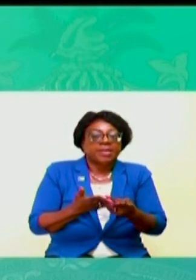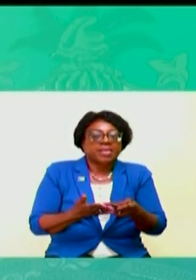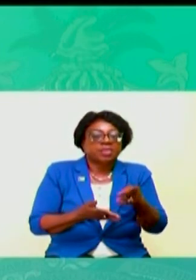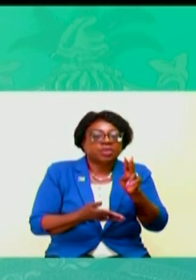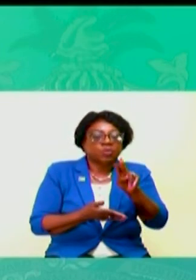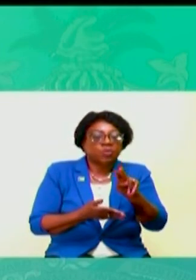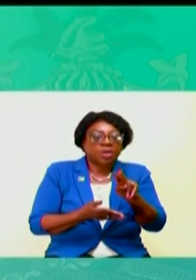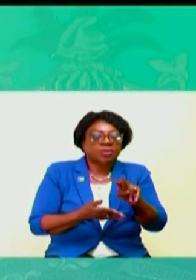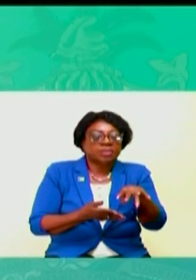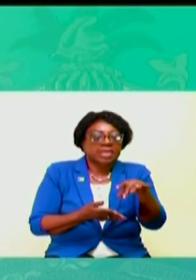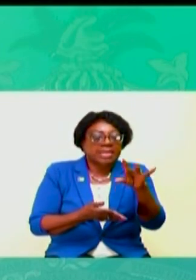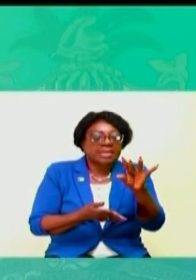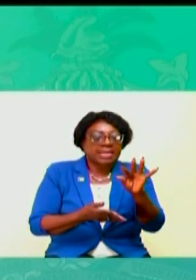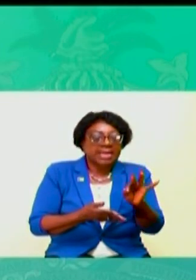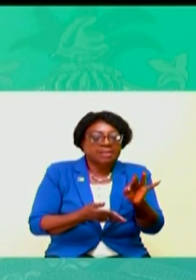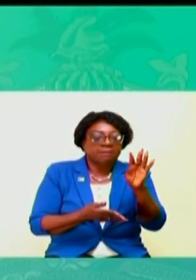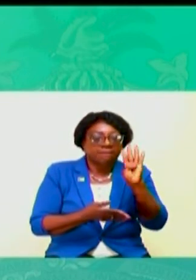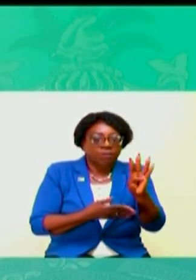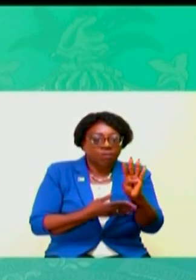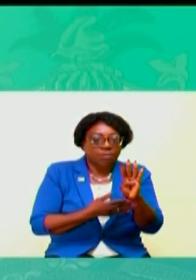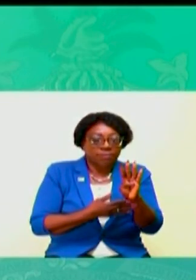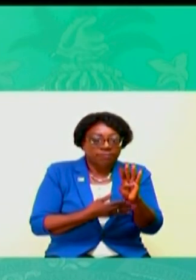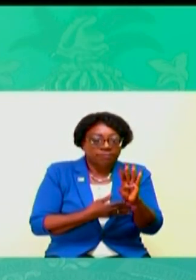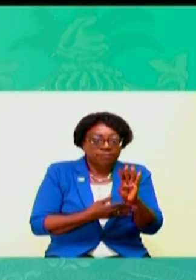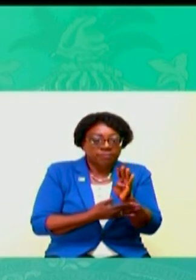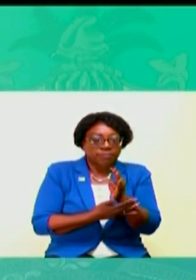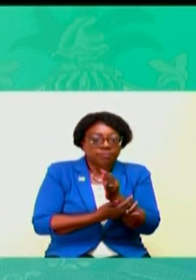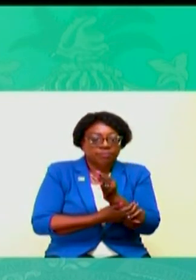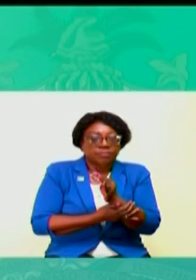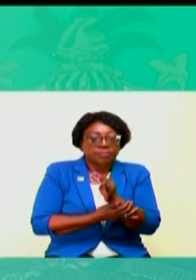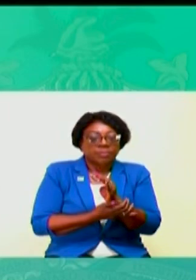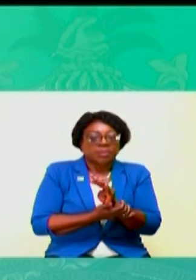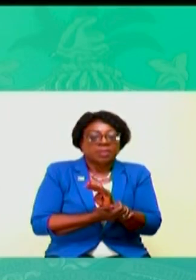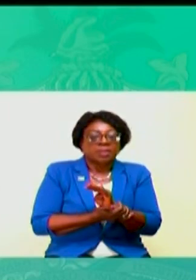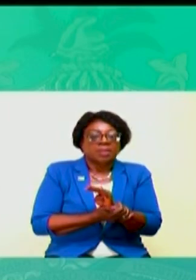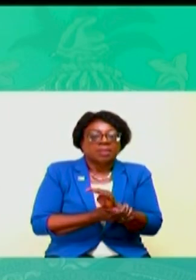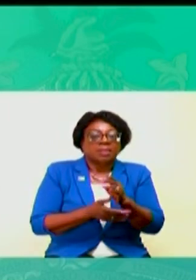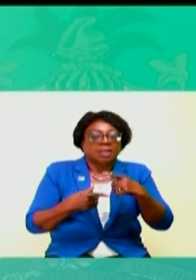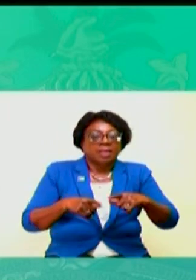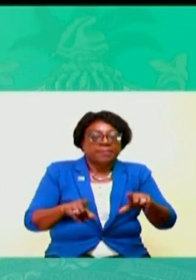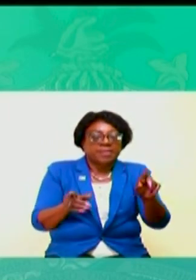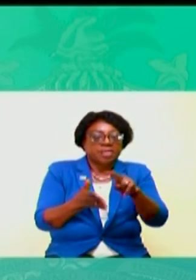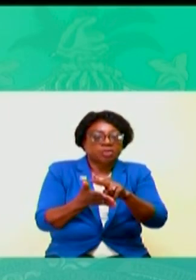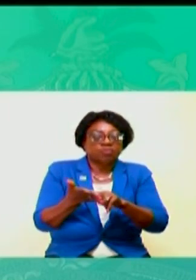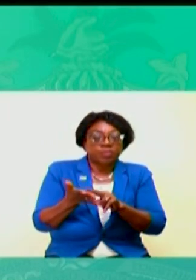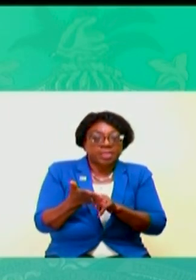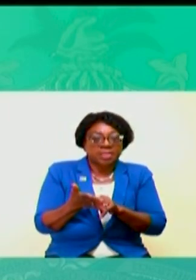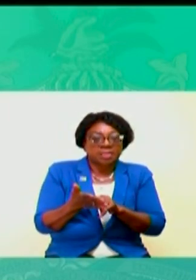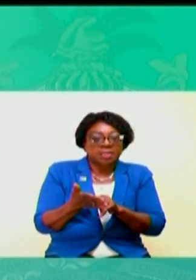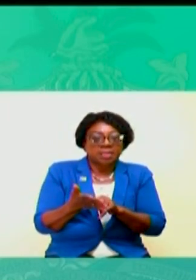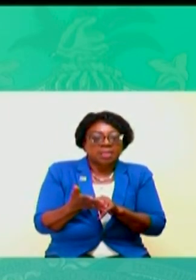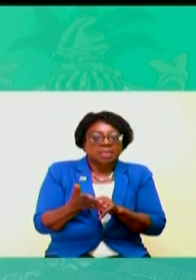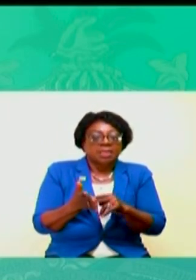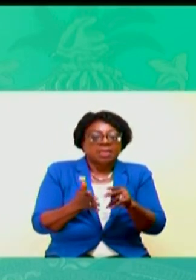volume 13317. Now let me just read the Land Surveyor Act, section 34